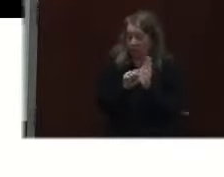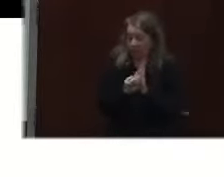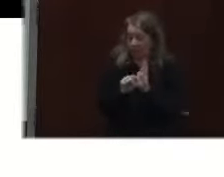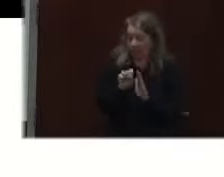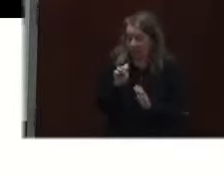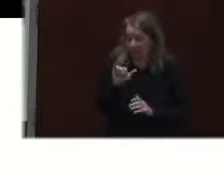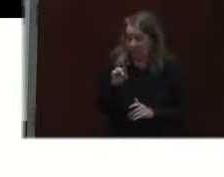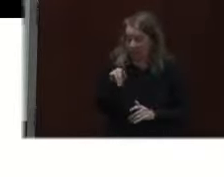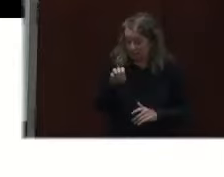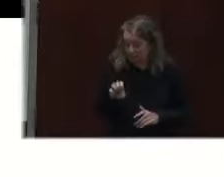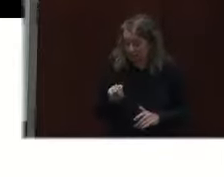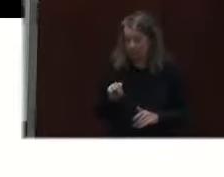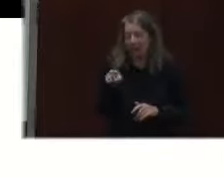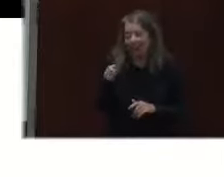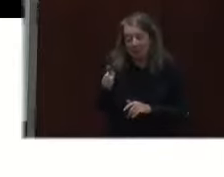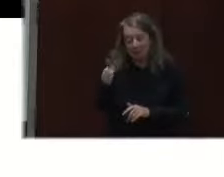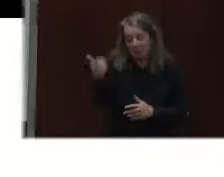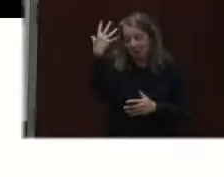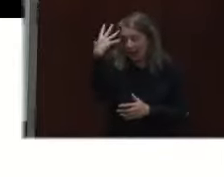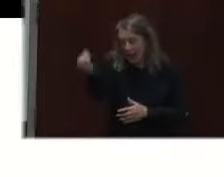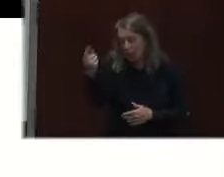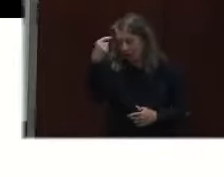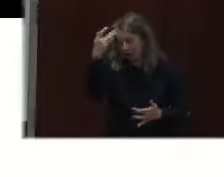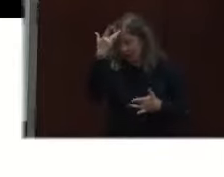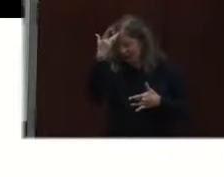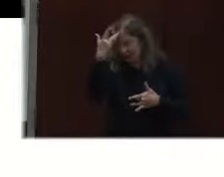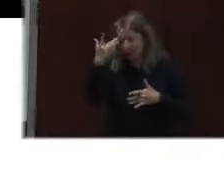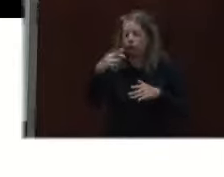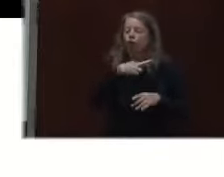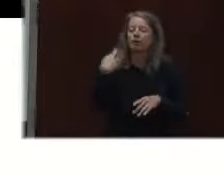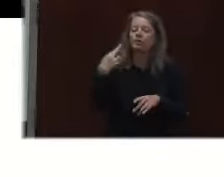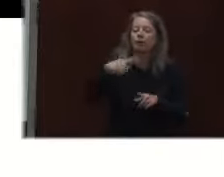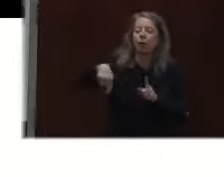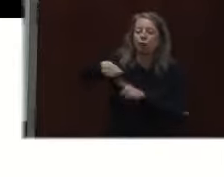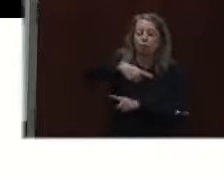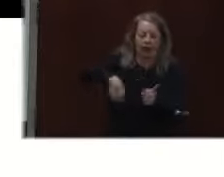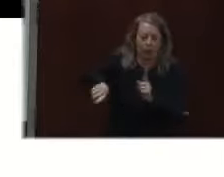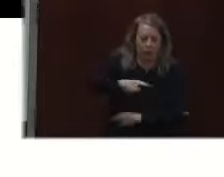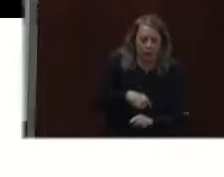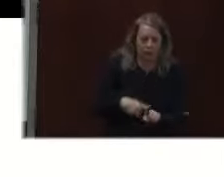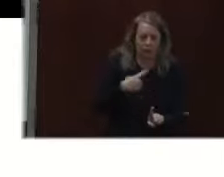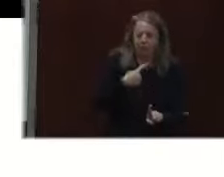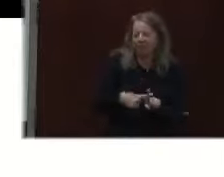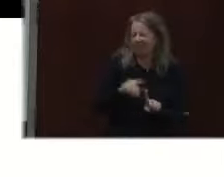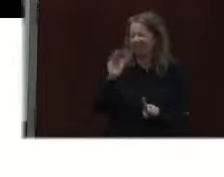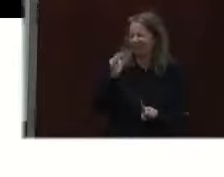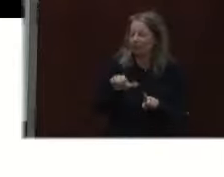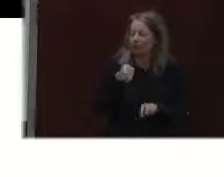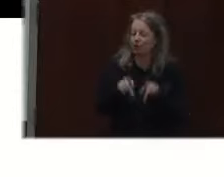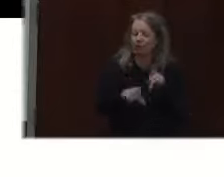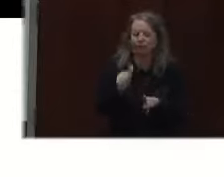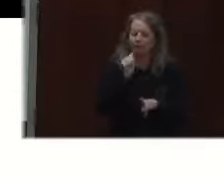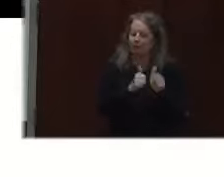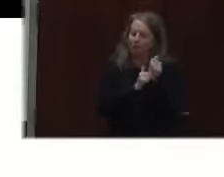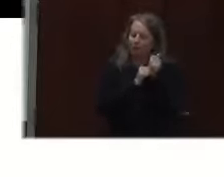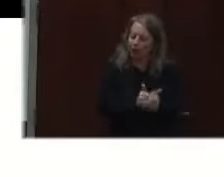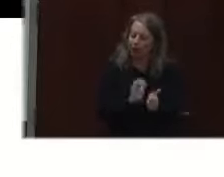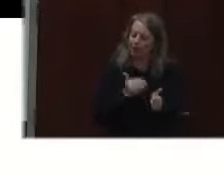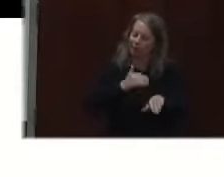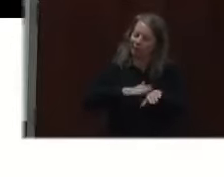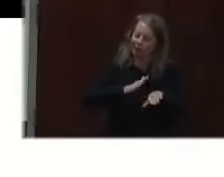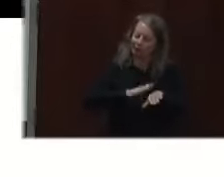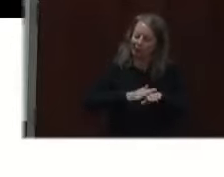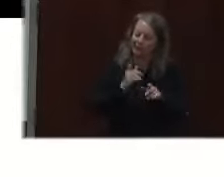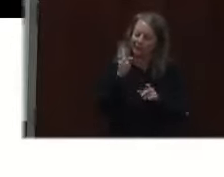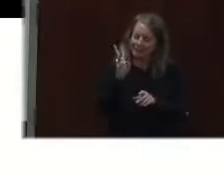they're putting people at risk due to their symptoms, but also folks are not adhering to the precautions like keeping